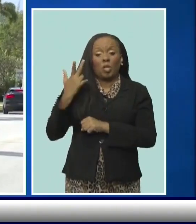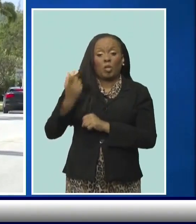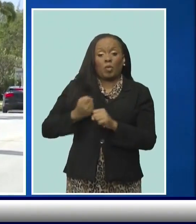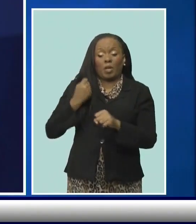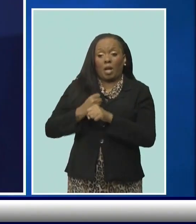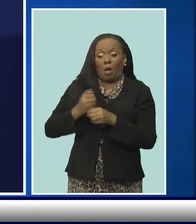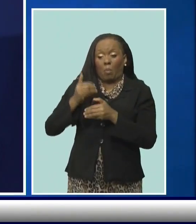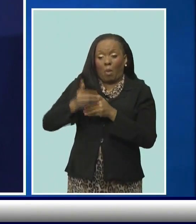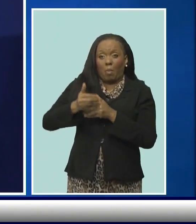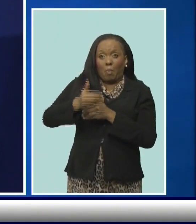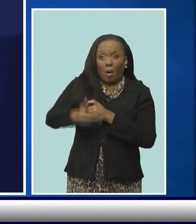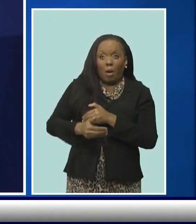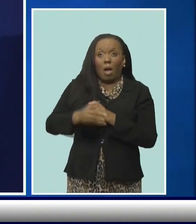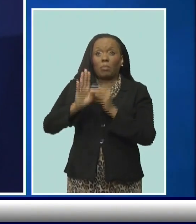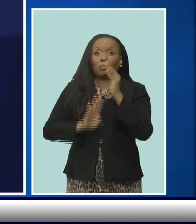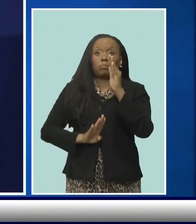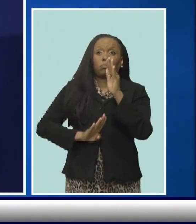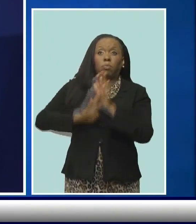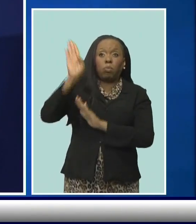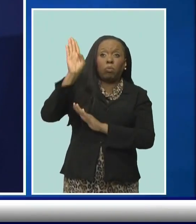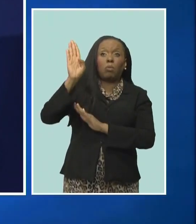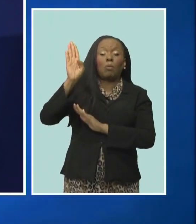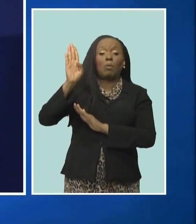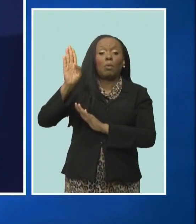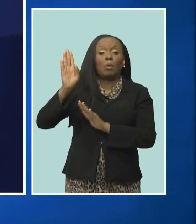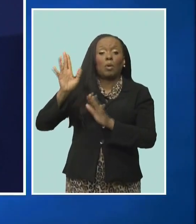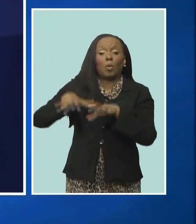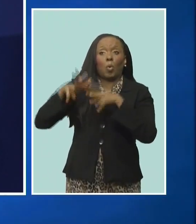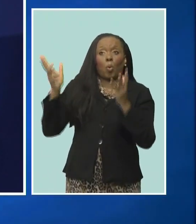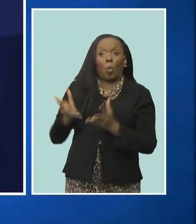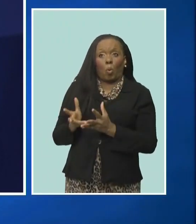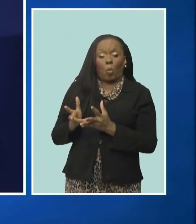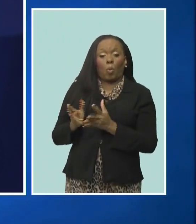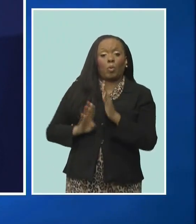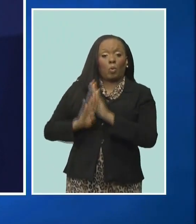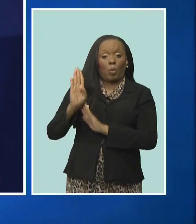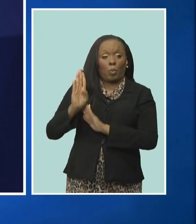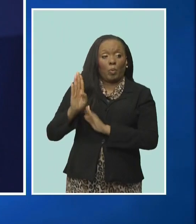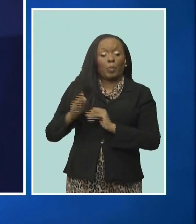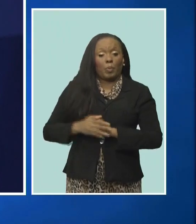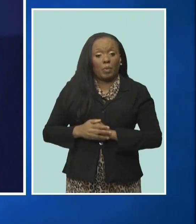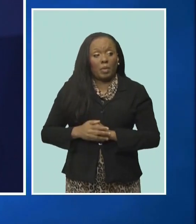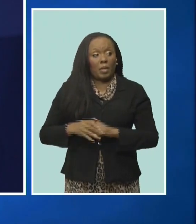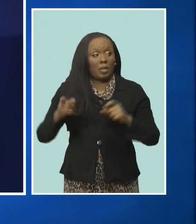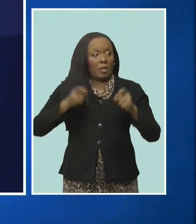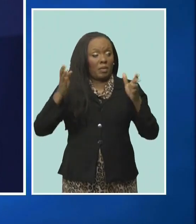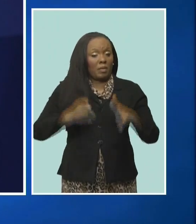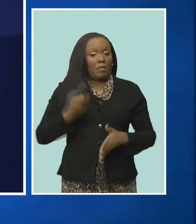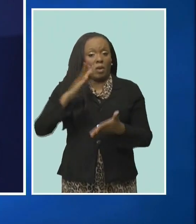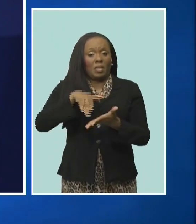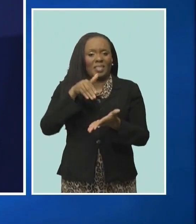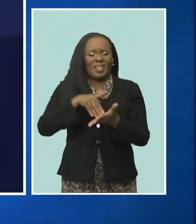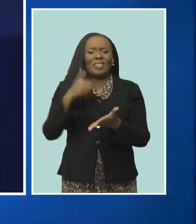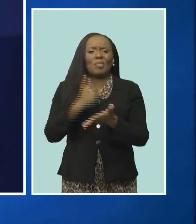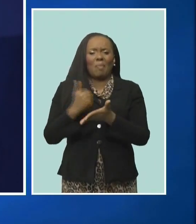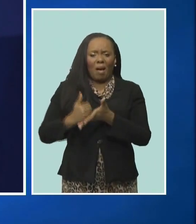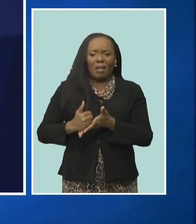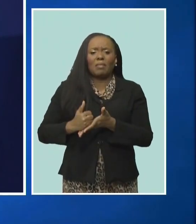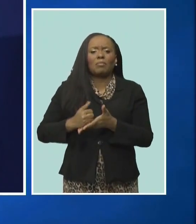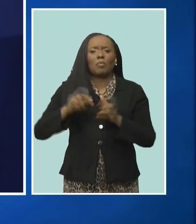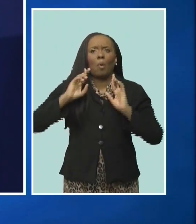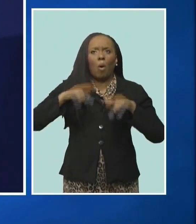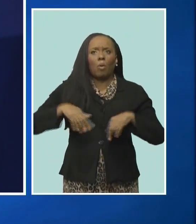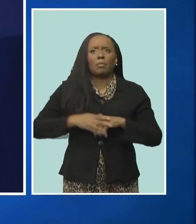expansion and surpassing the estimated global growth rate. Governor of the Central Bank, Dr. Kevin Greenidge, reports